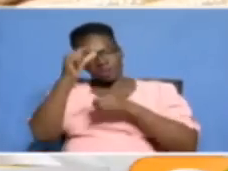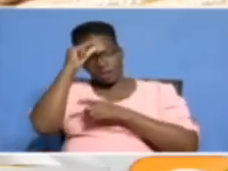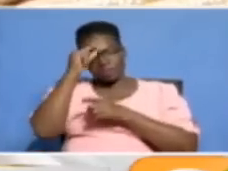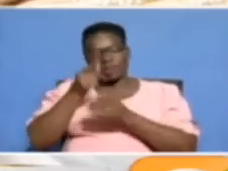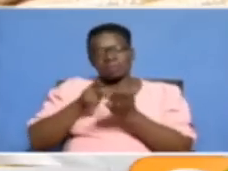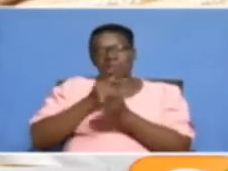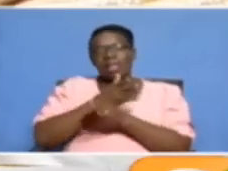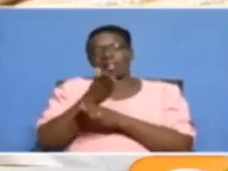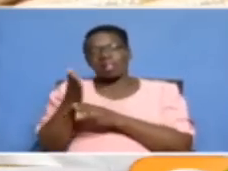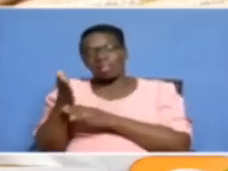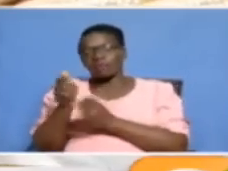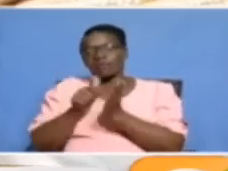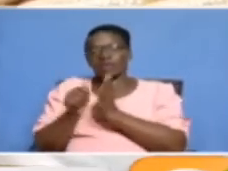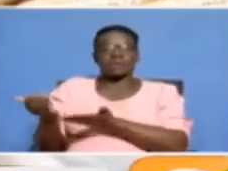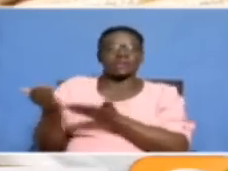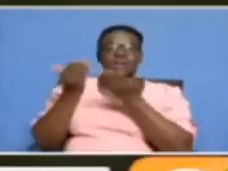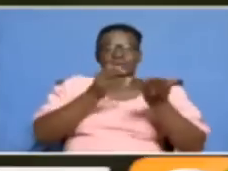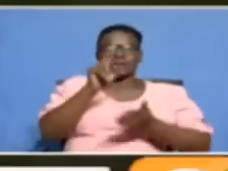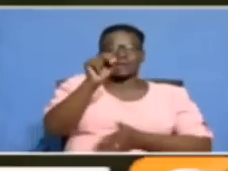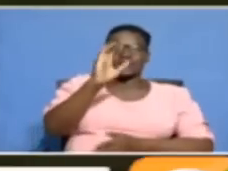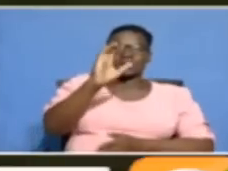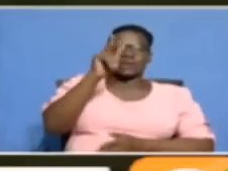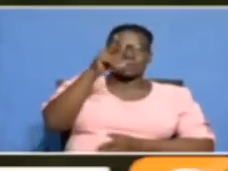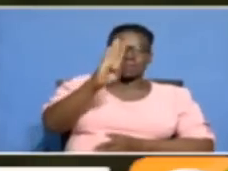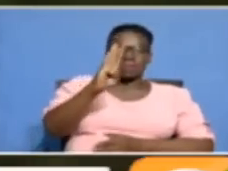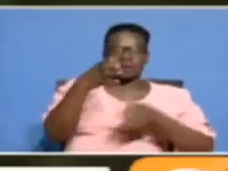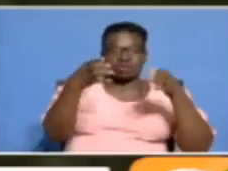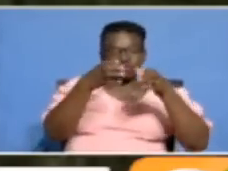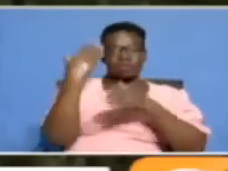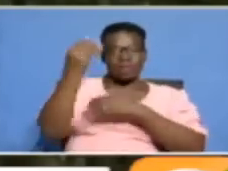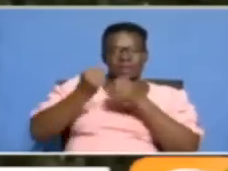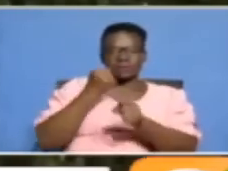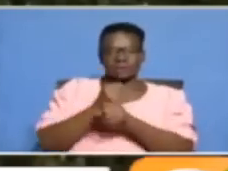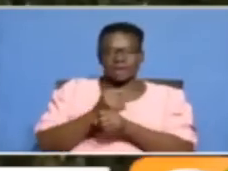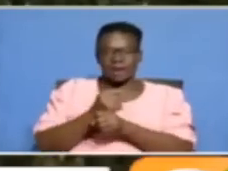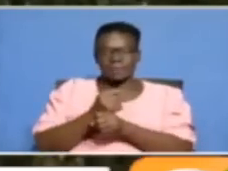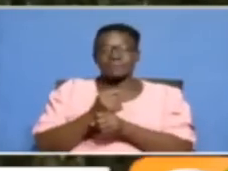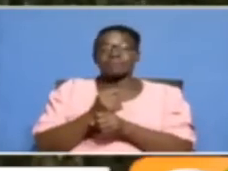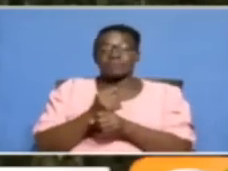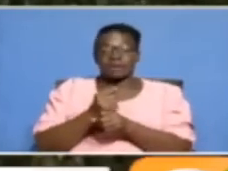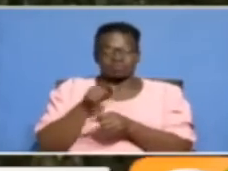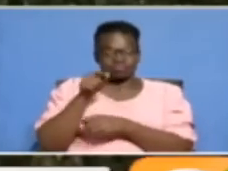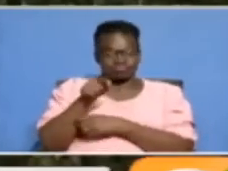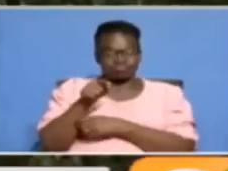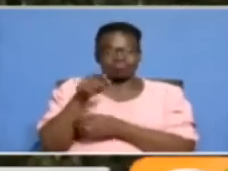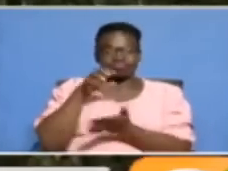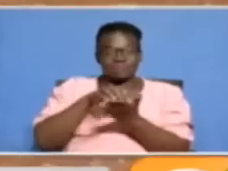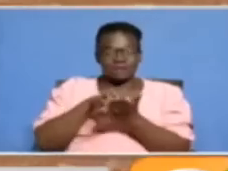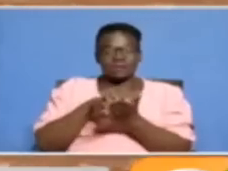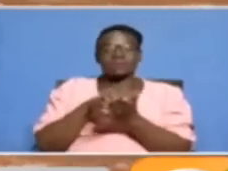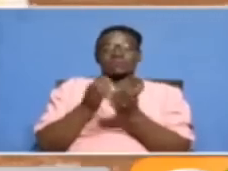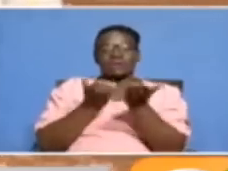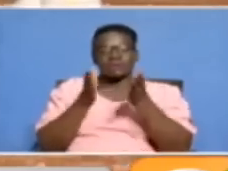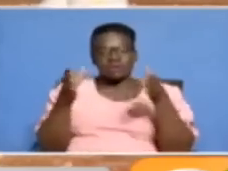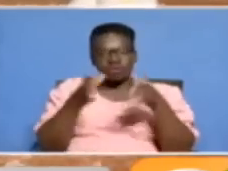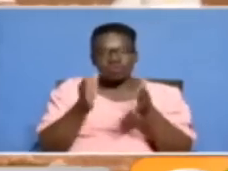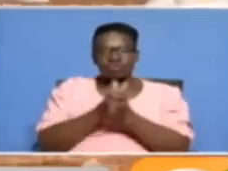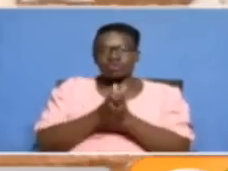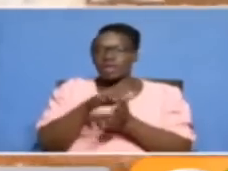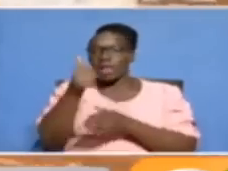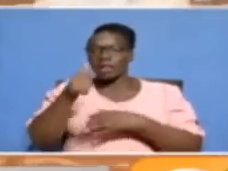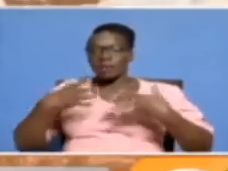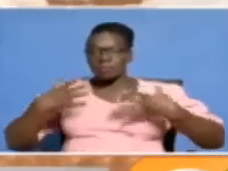payment for the maize they supplied to National Cereals and Produce Board last year. In the scam, crafty traders and well-connected